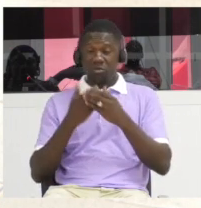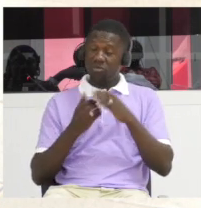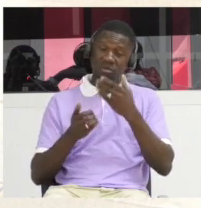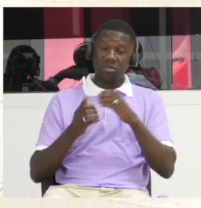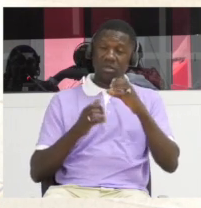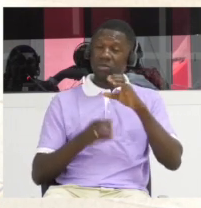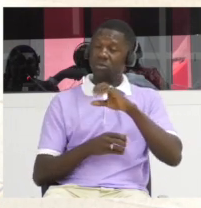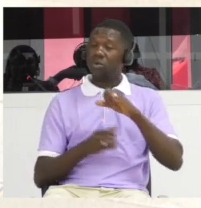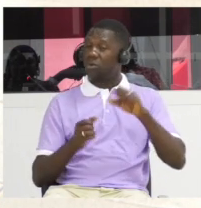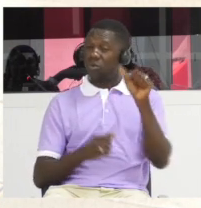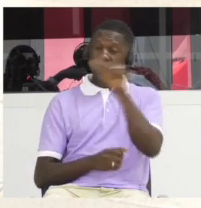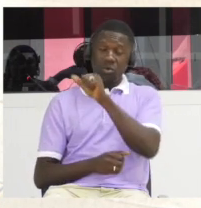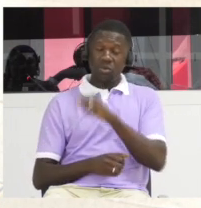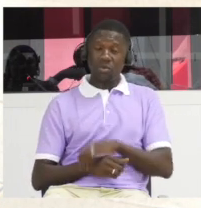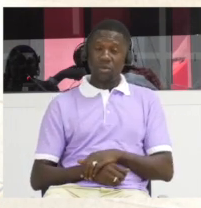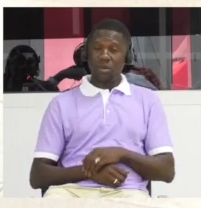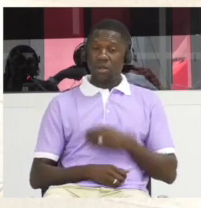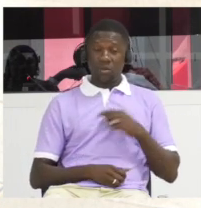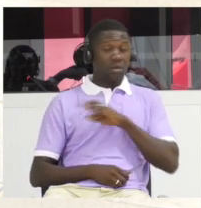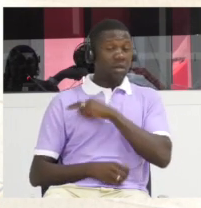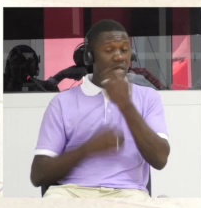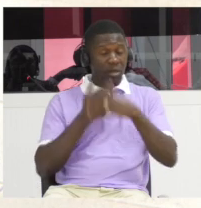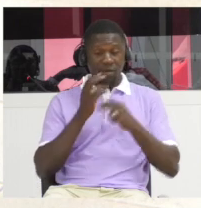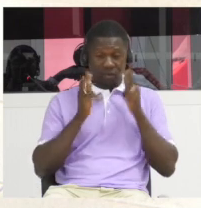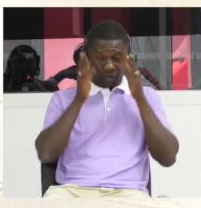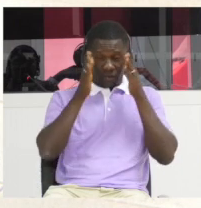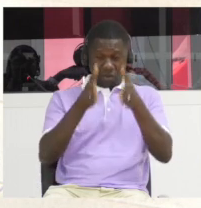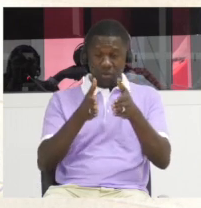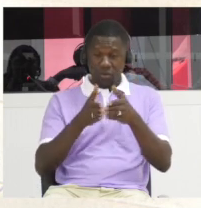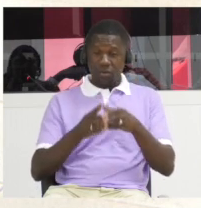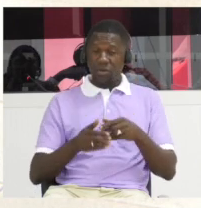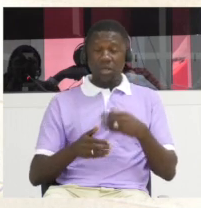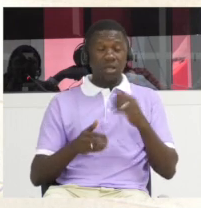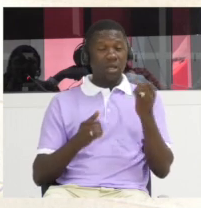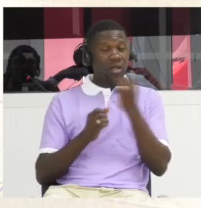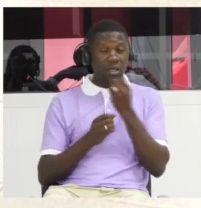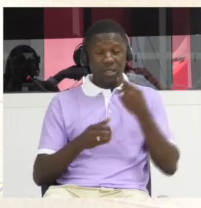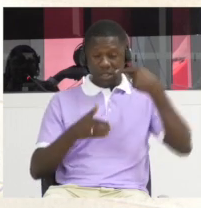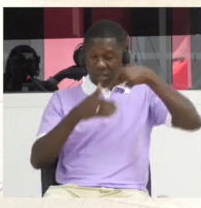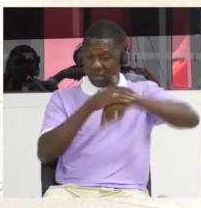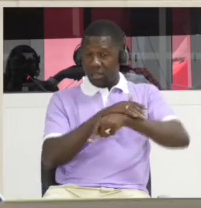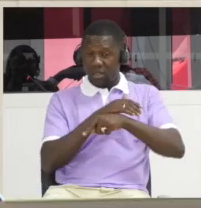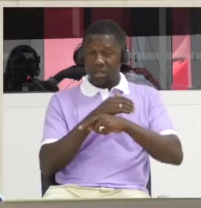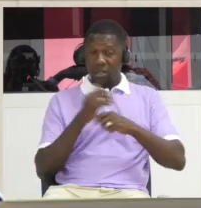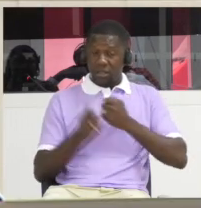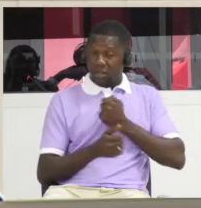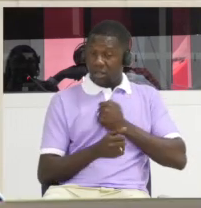from the coast. And he would never focus on any internal threat